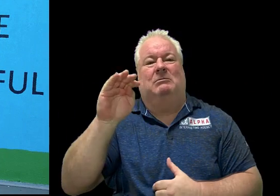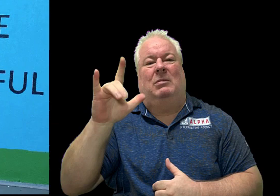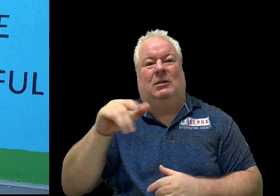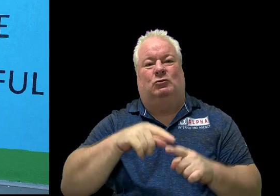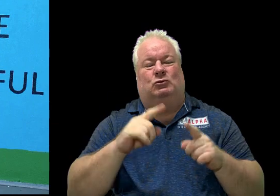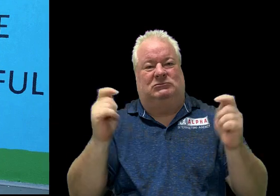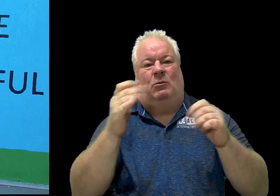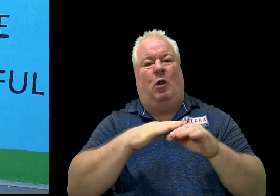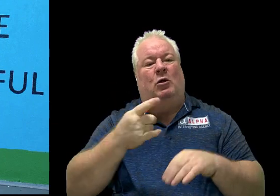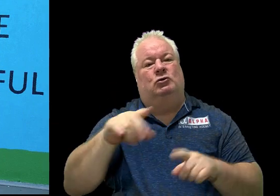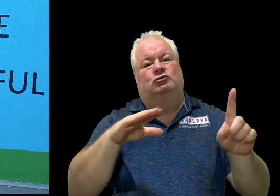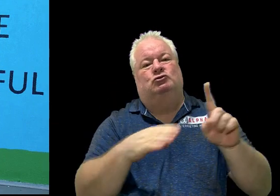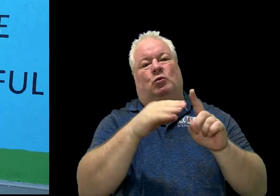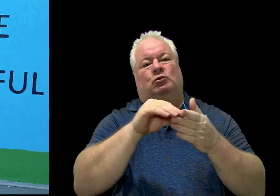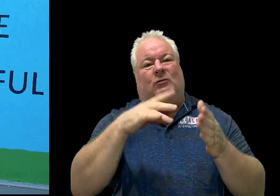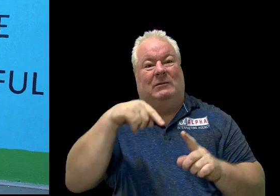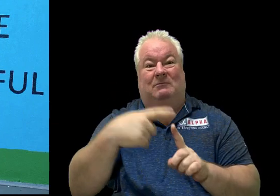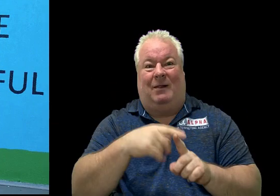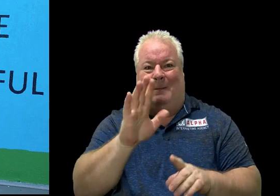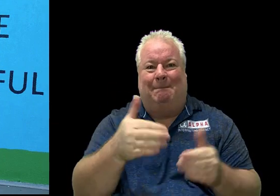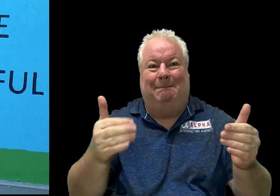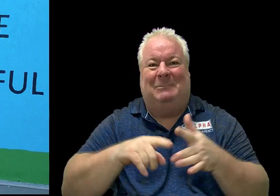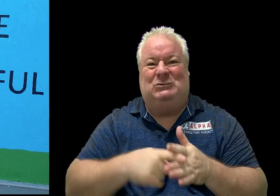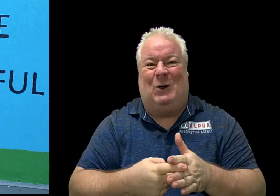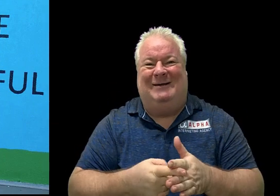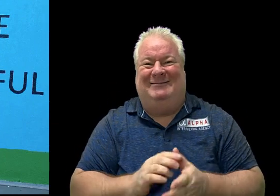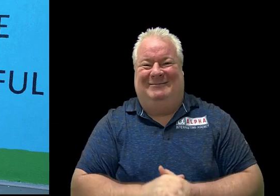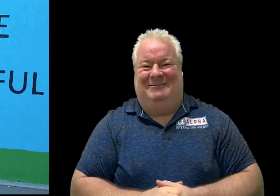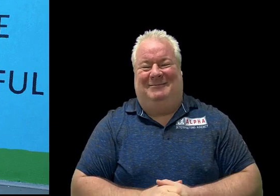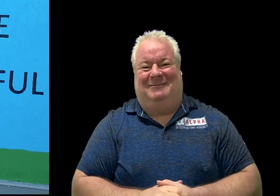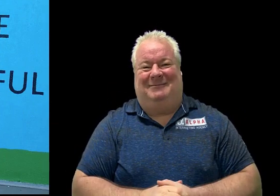this month. So come on, let's get started.